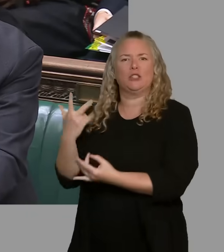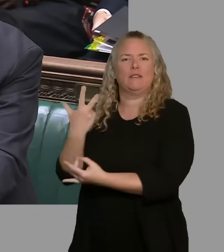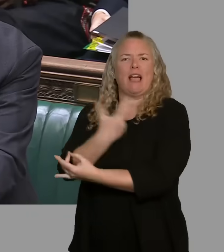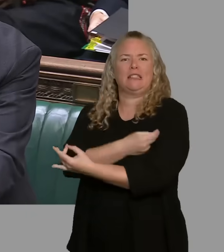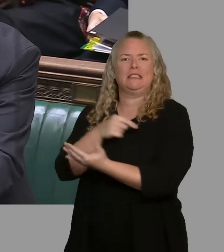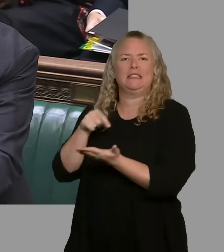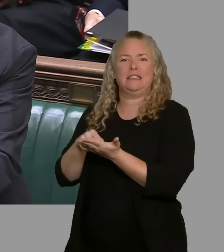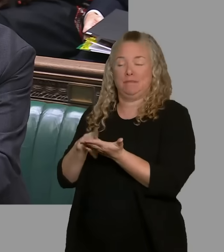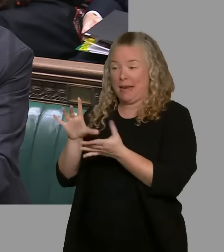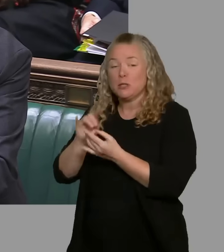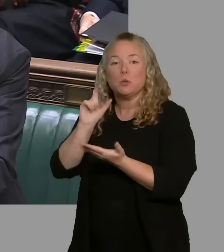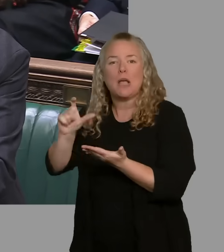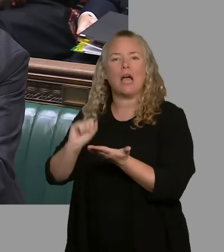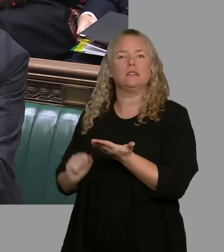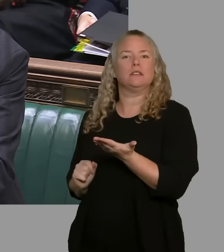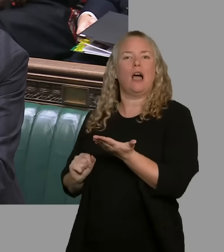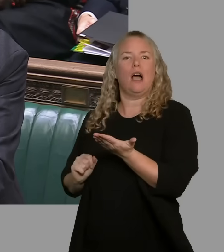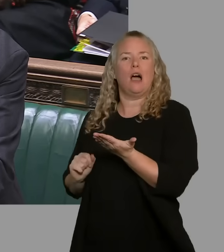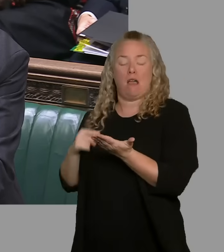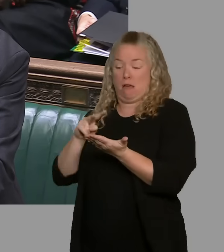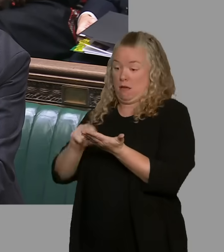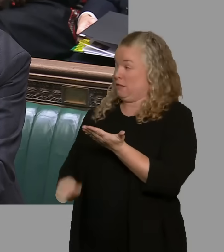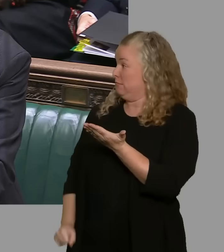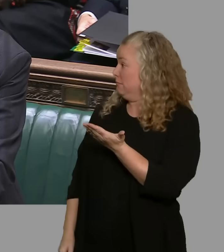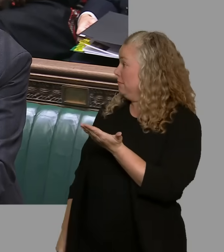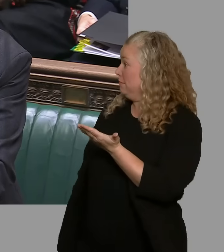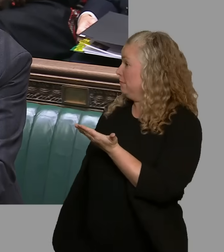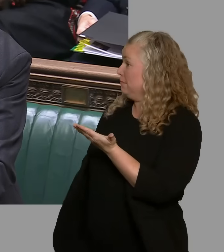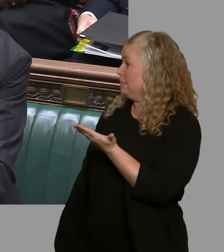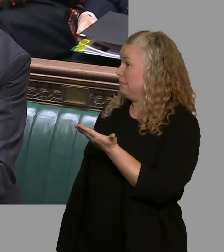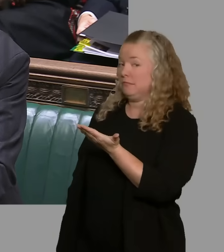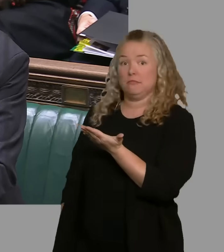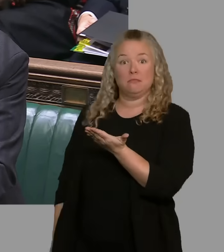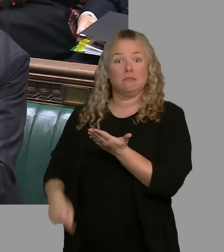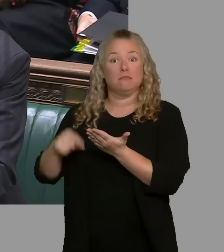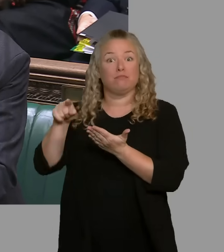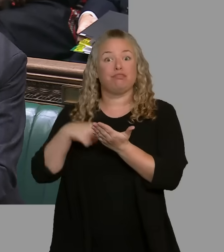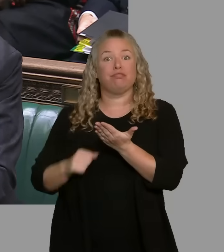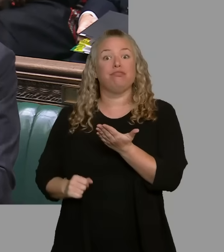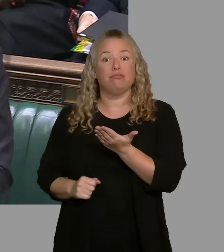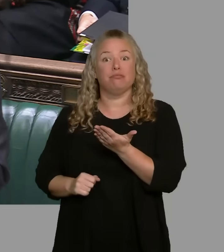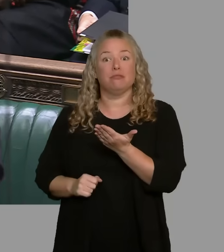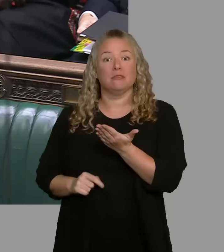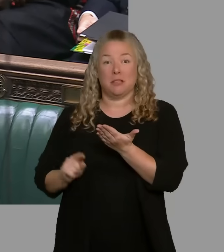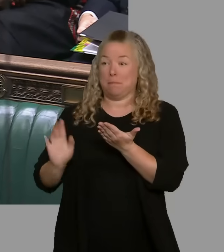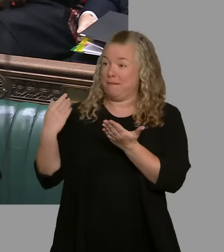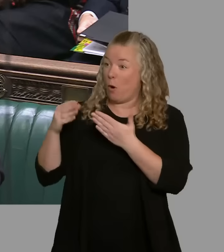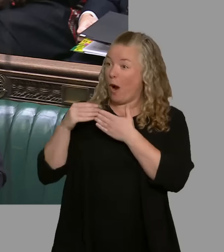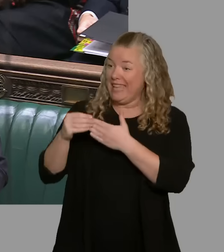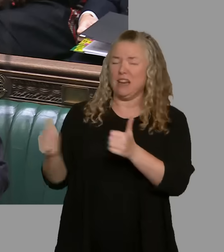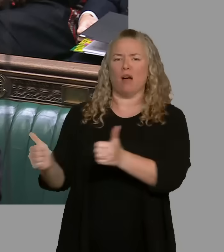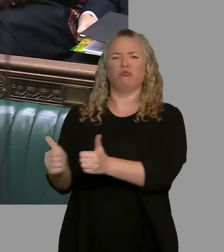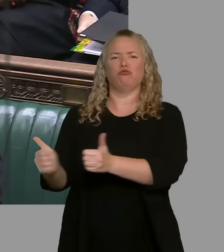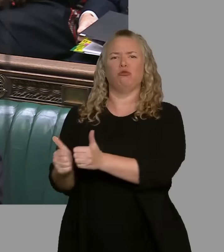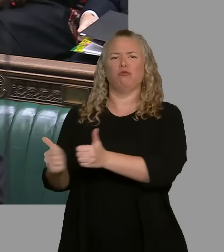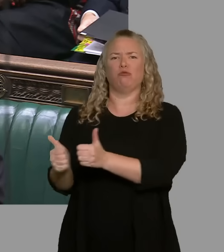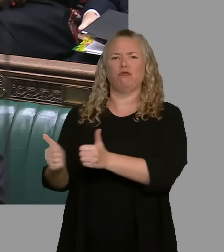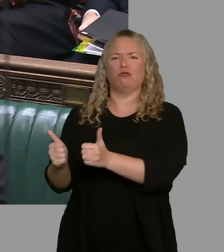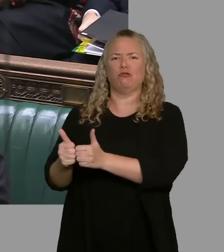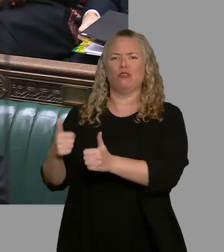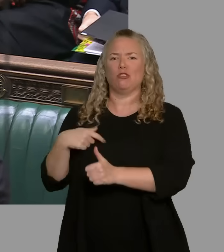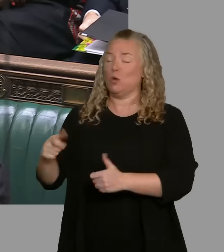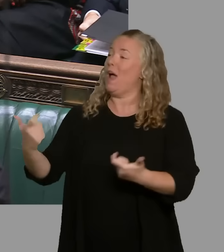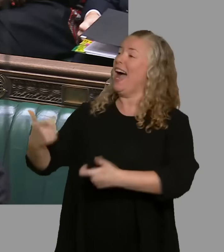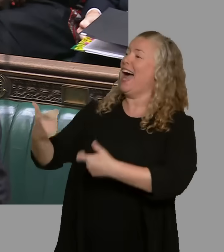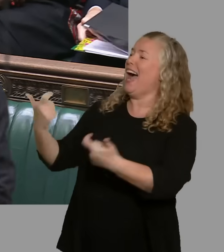at it. These dangerous conspiracies cost lives, and it shows that Reform can't be trusted